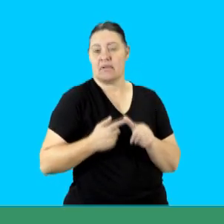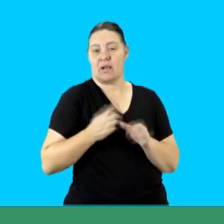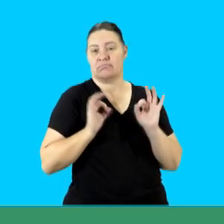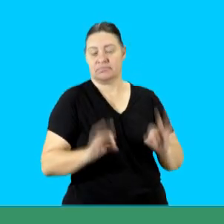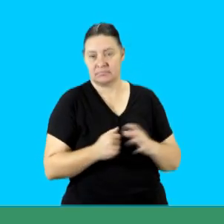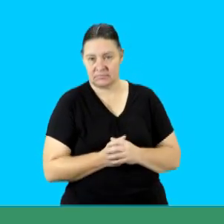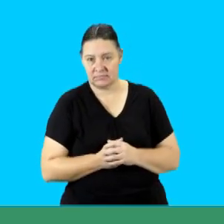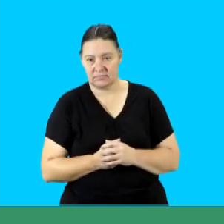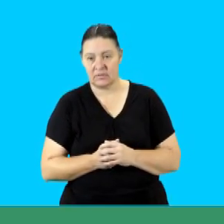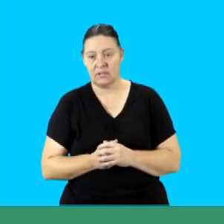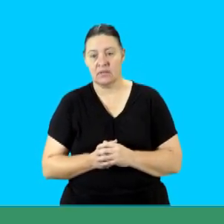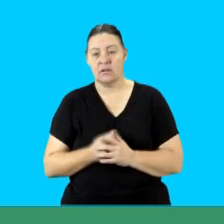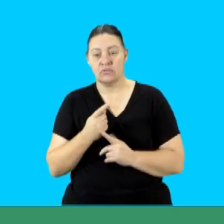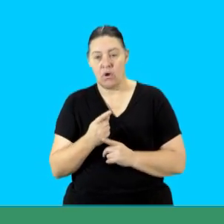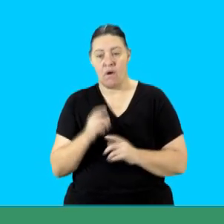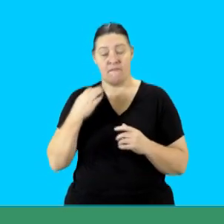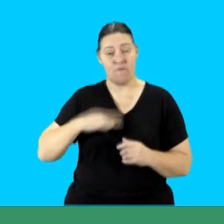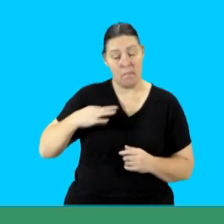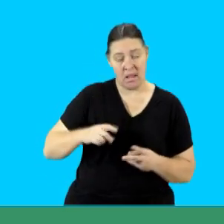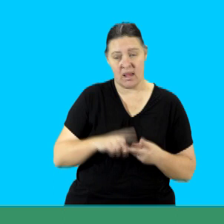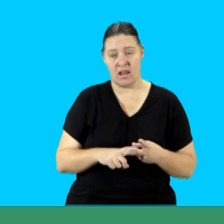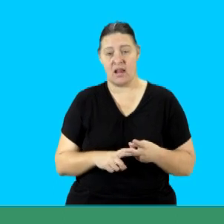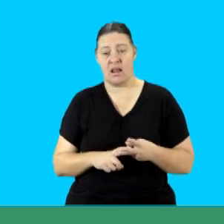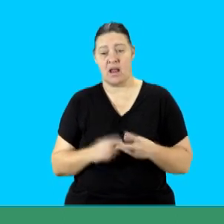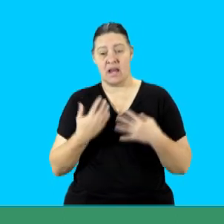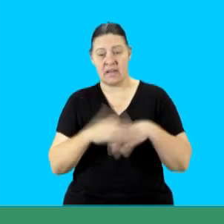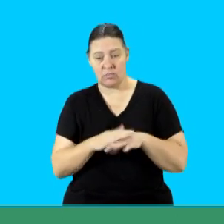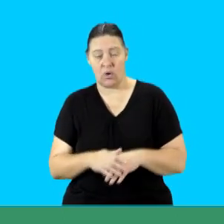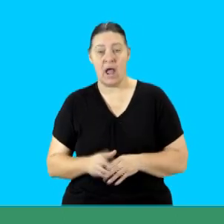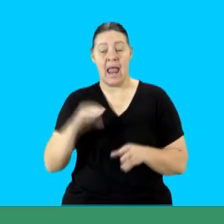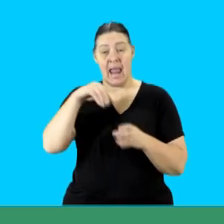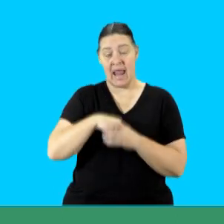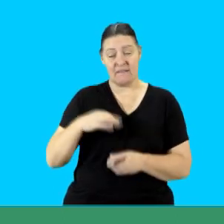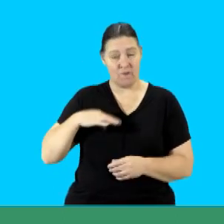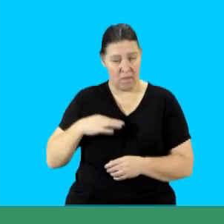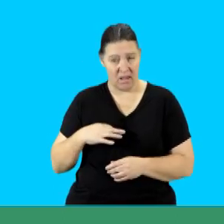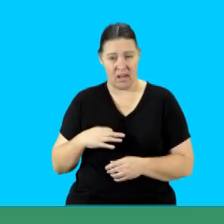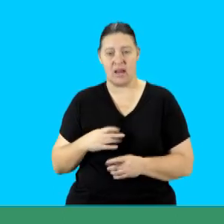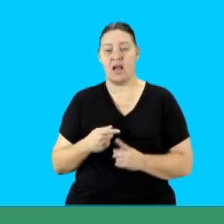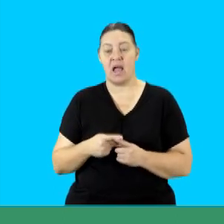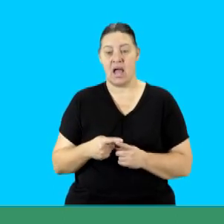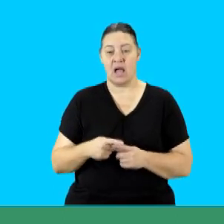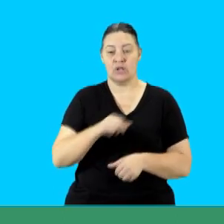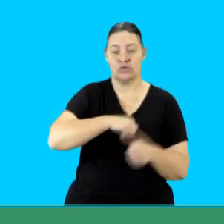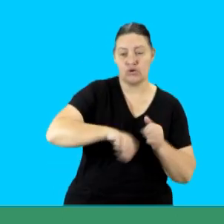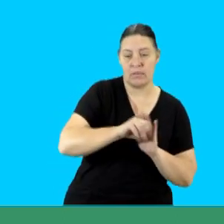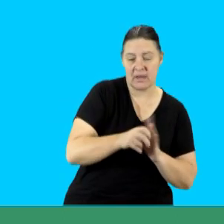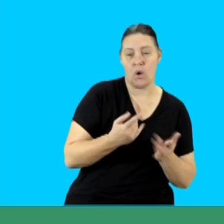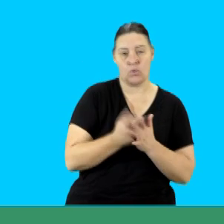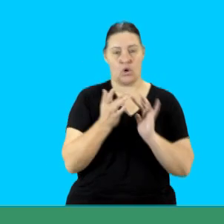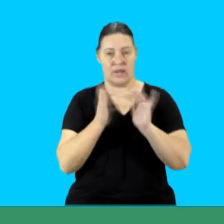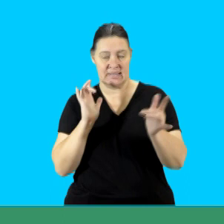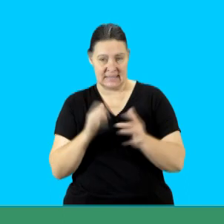networking. There's formal networking, there's informal networking, and there's also social media and internet.